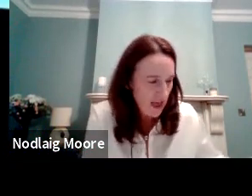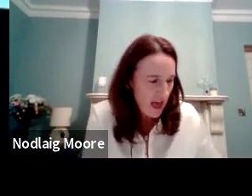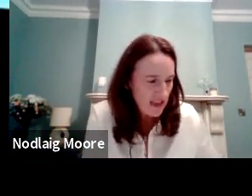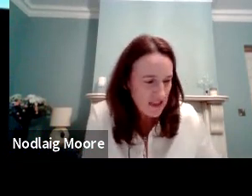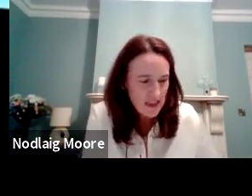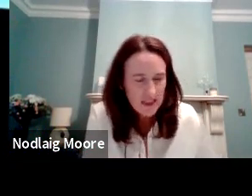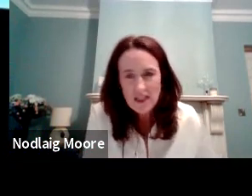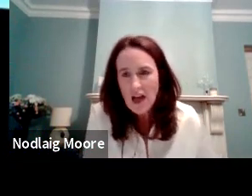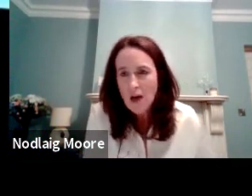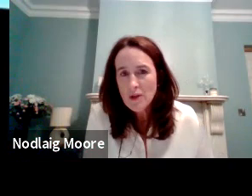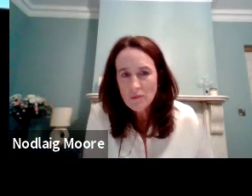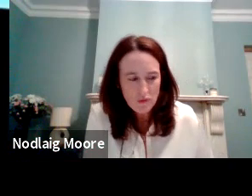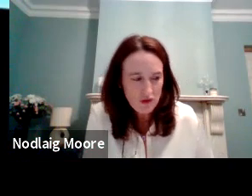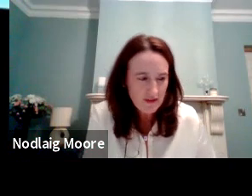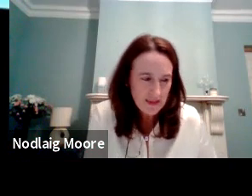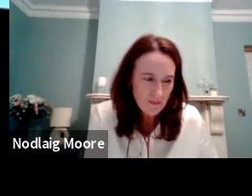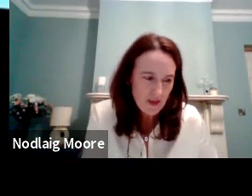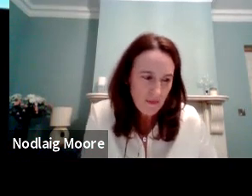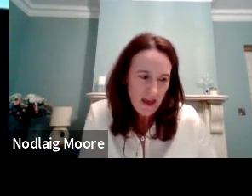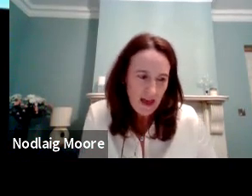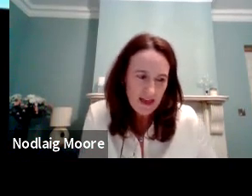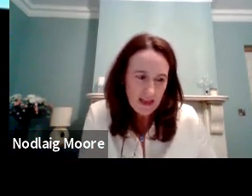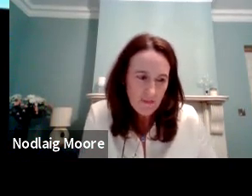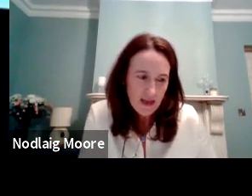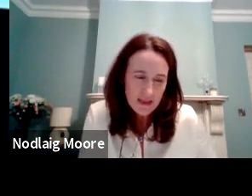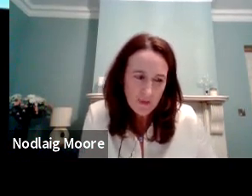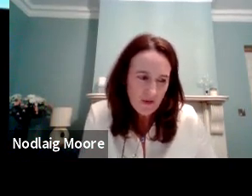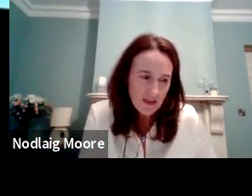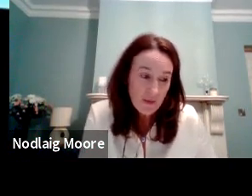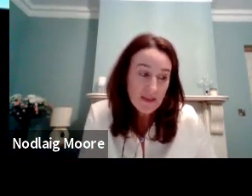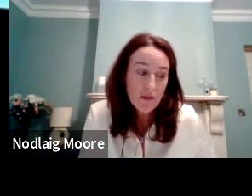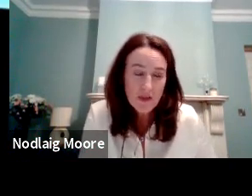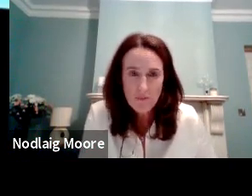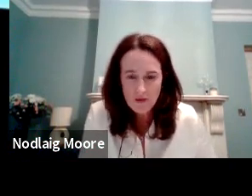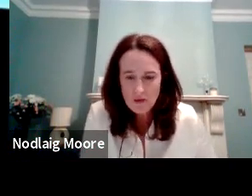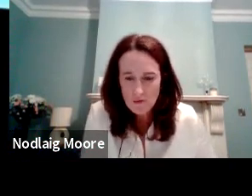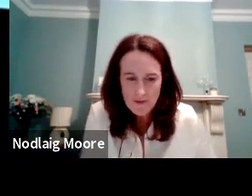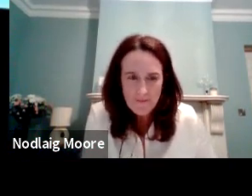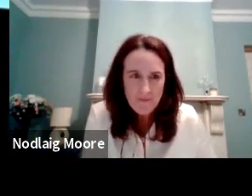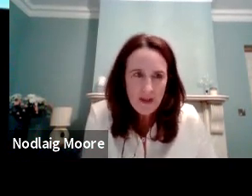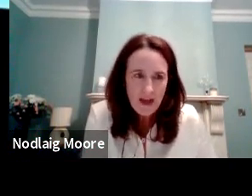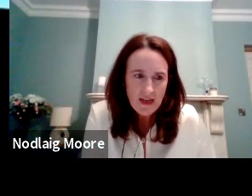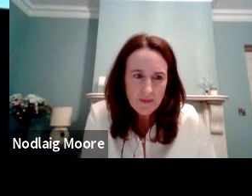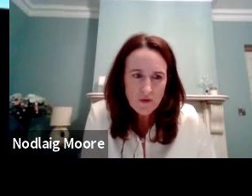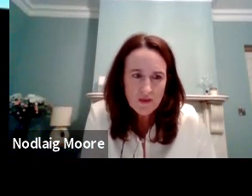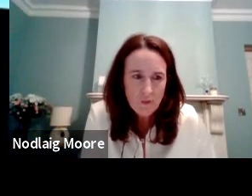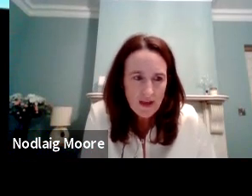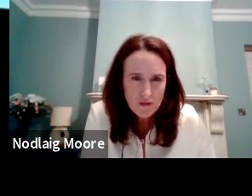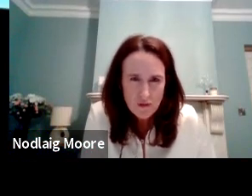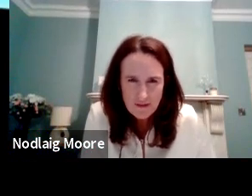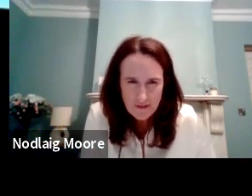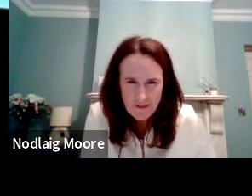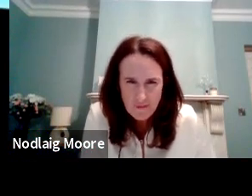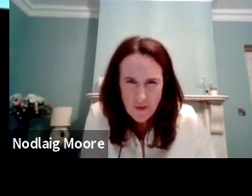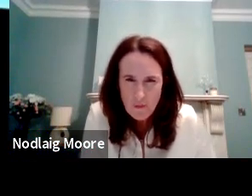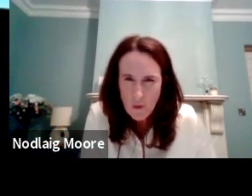suppose anxiety is a common mood symptom and it can be experienced by some menopausal women. And I suppose as well, if